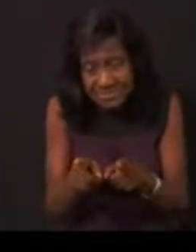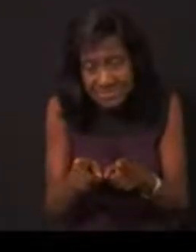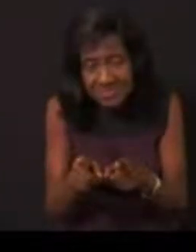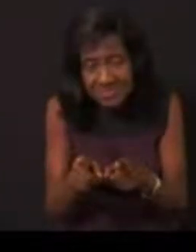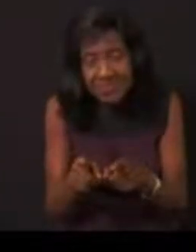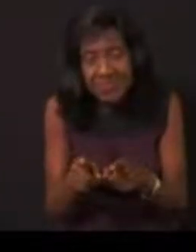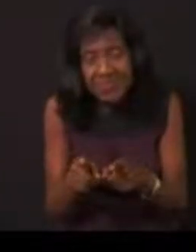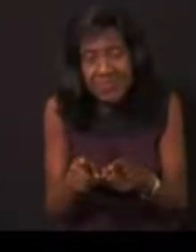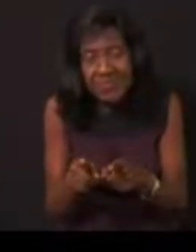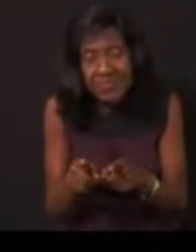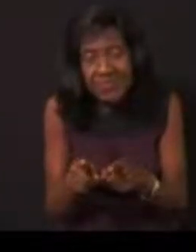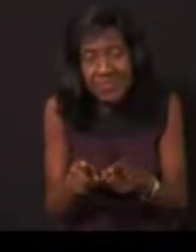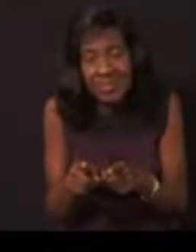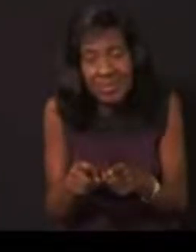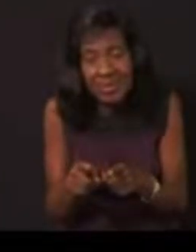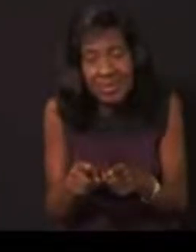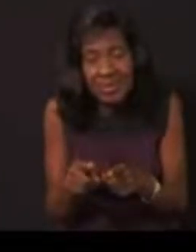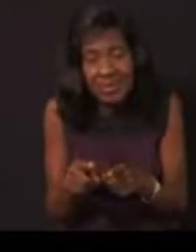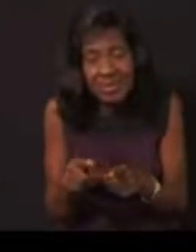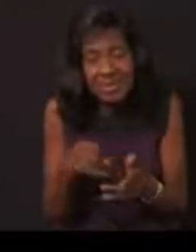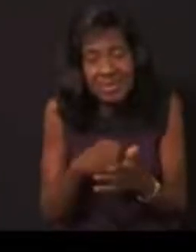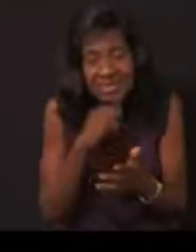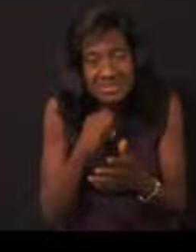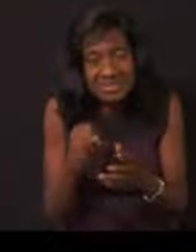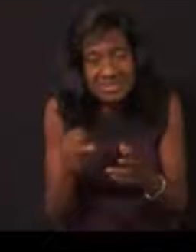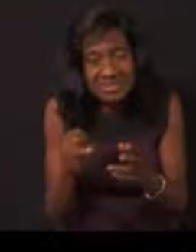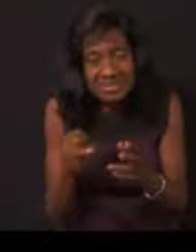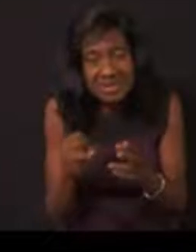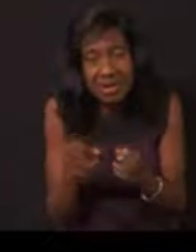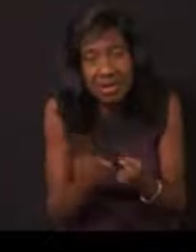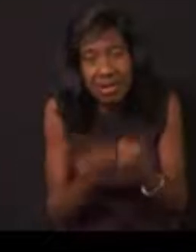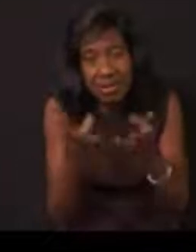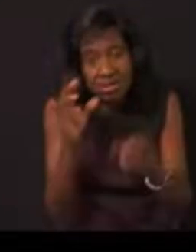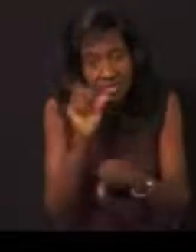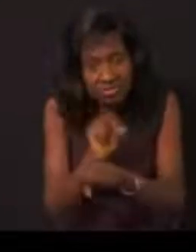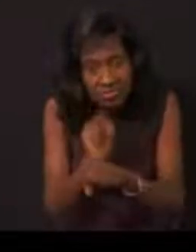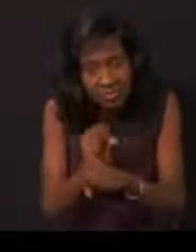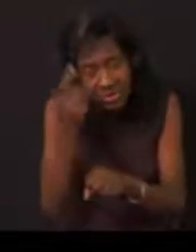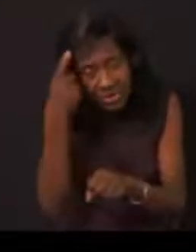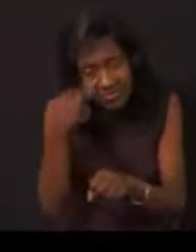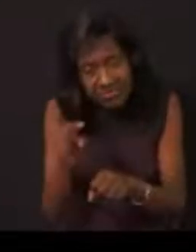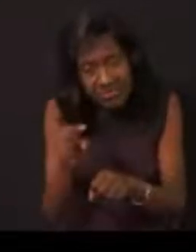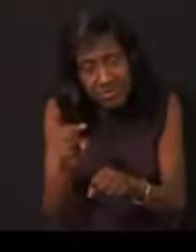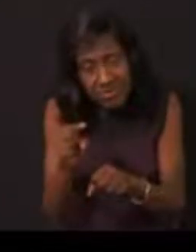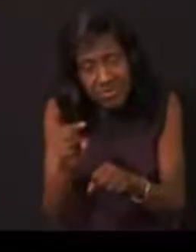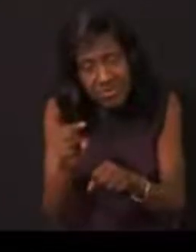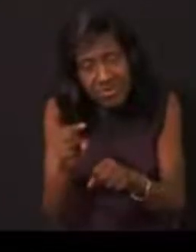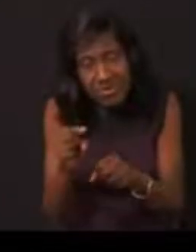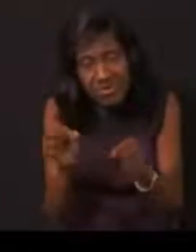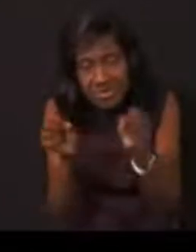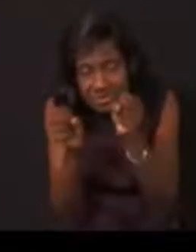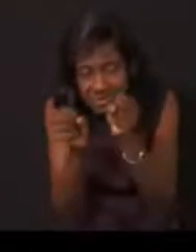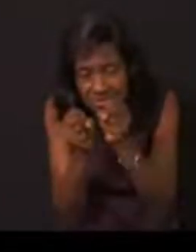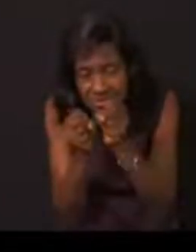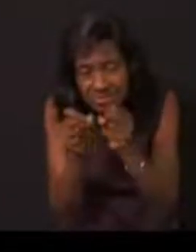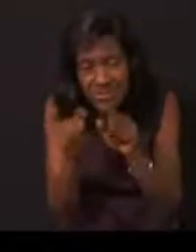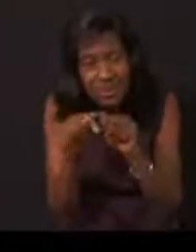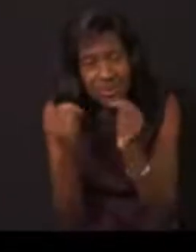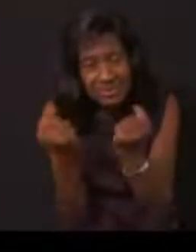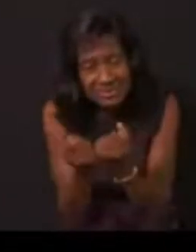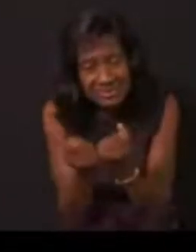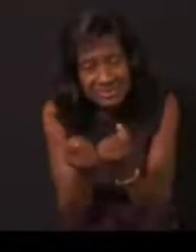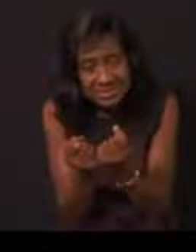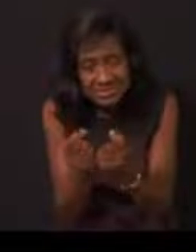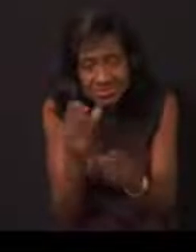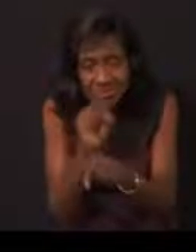is a significant undertaking for a small team, as small as public health is, who are working as